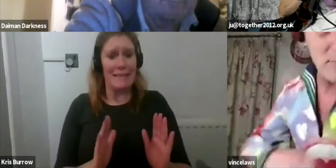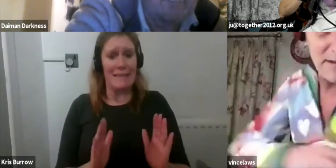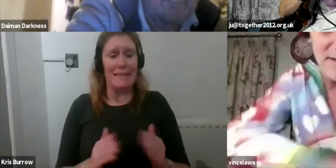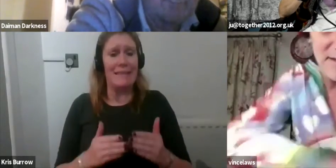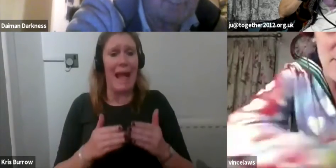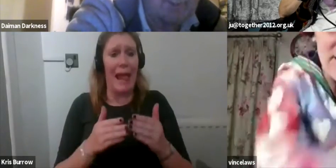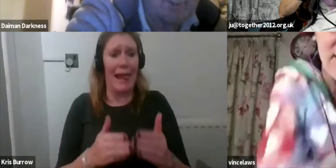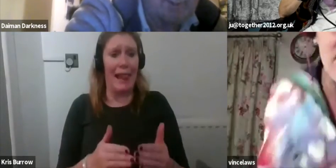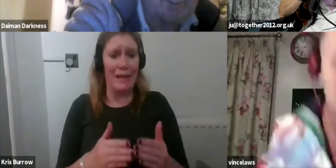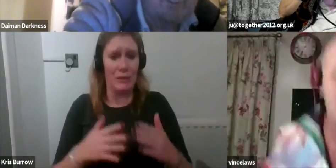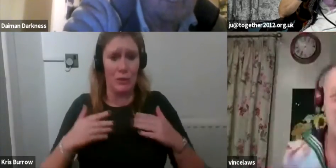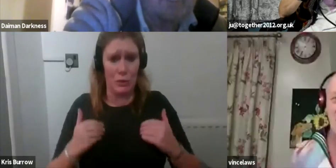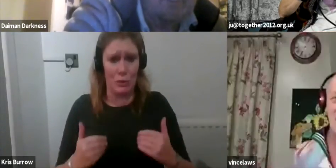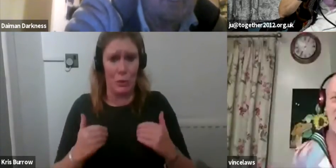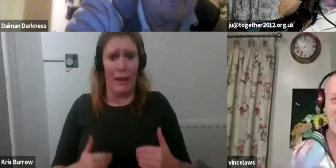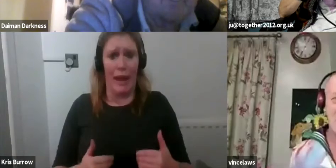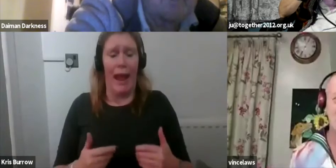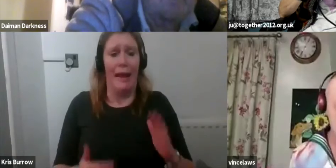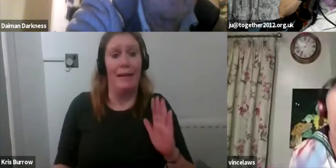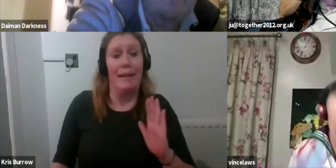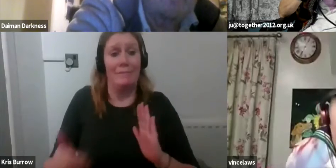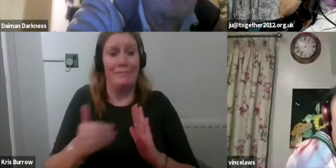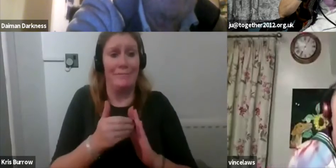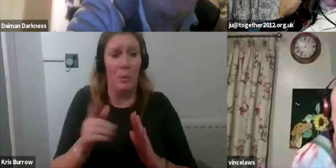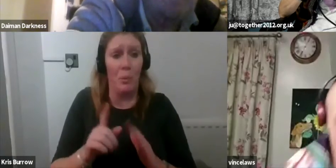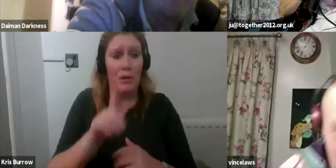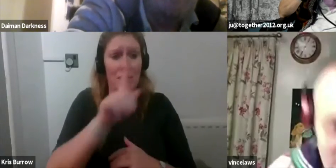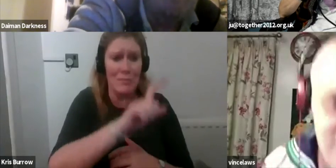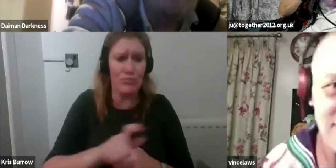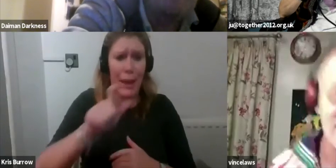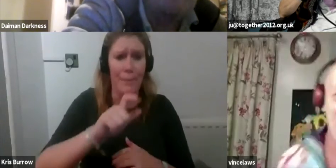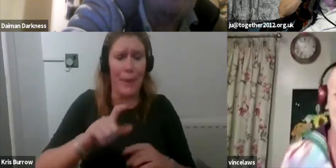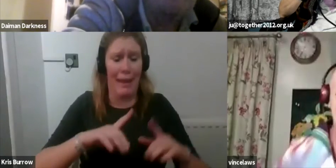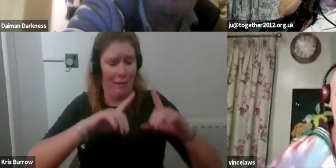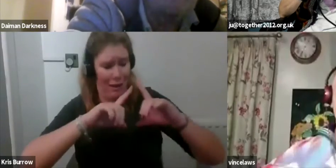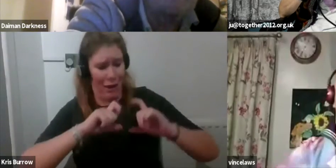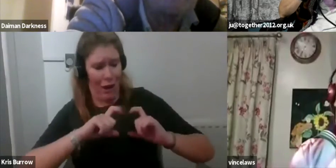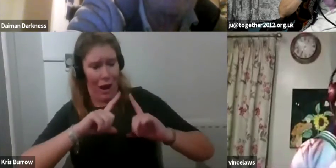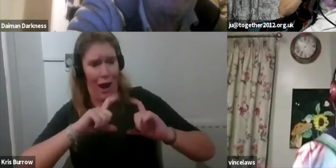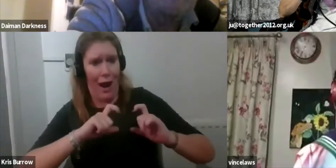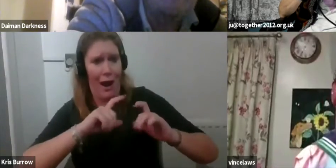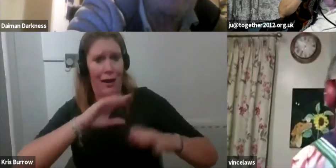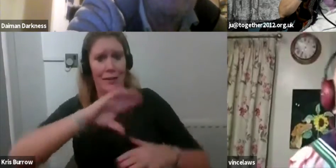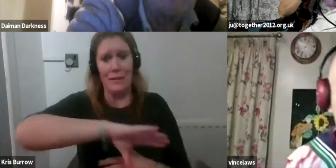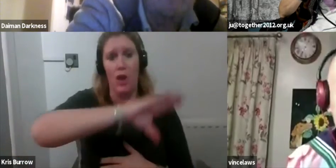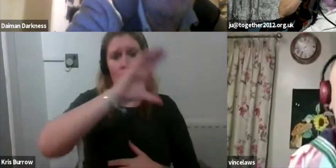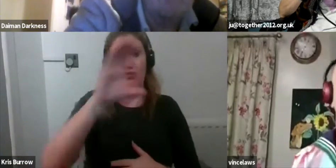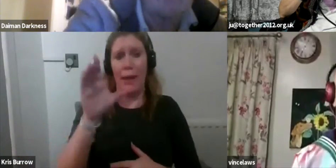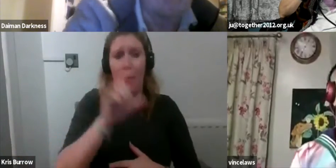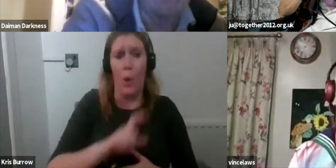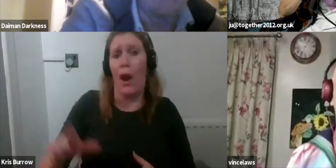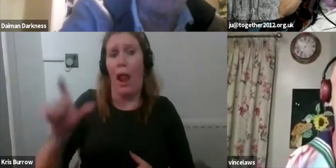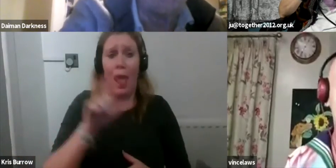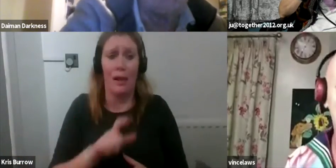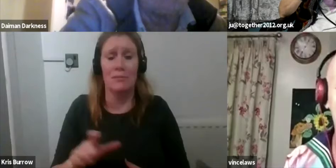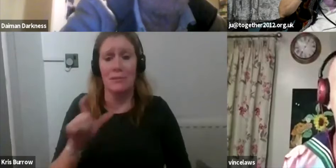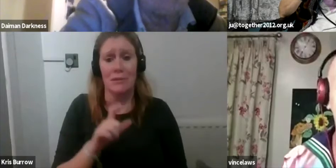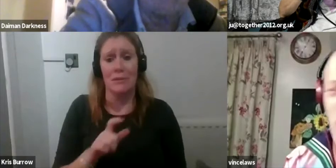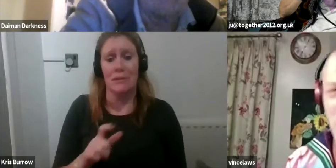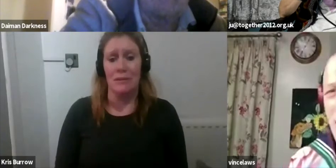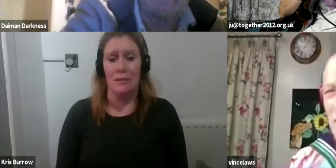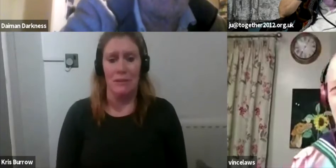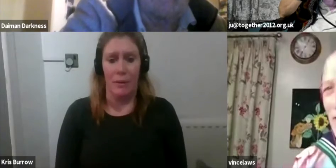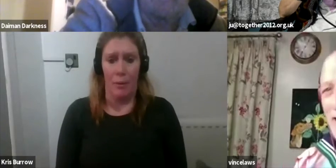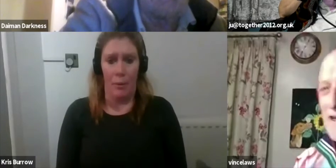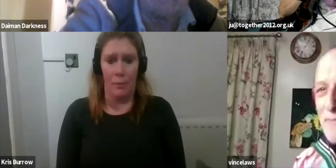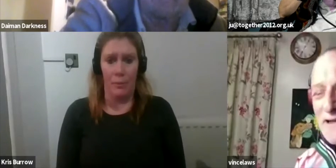spray painted myself. I've got rainbow colors and hearts and all sorts. And what else? Oh,